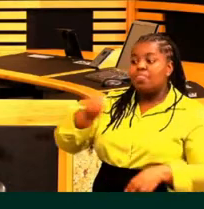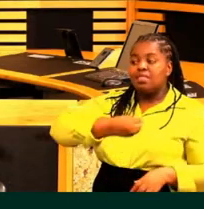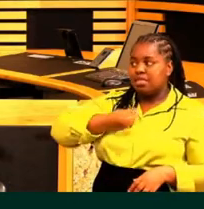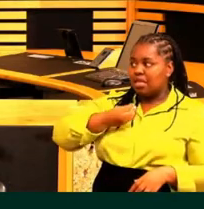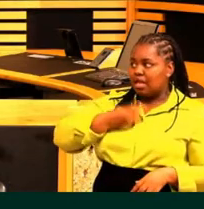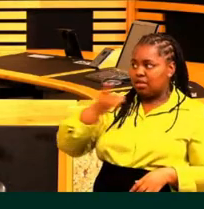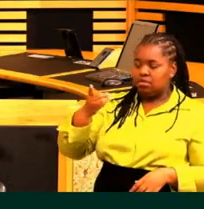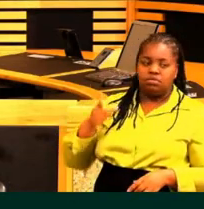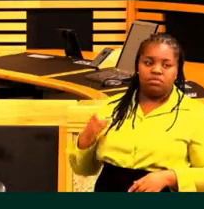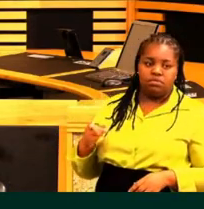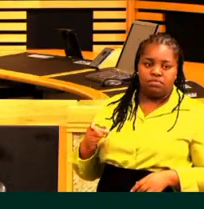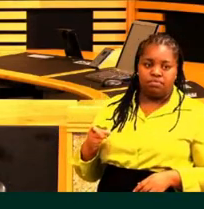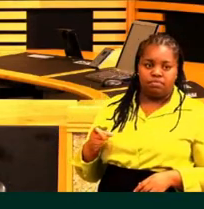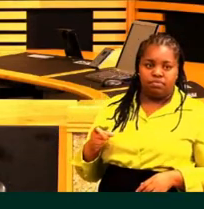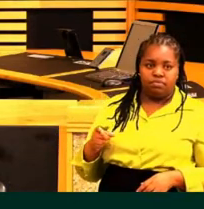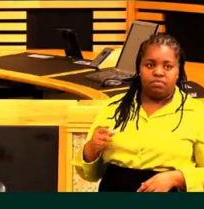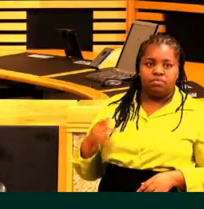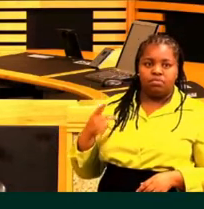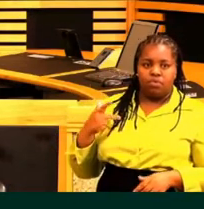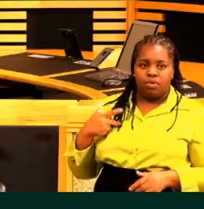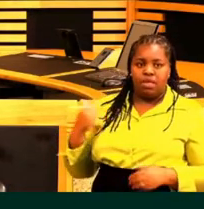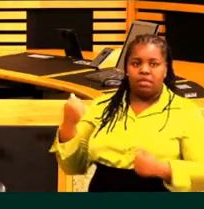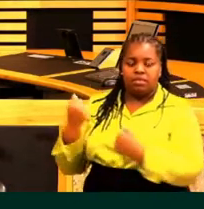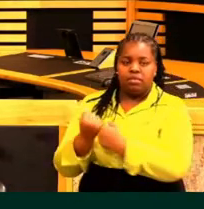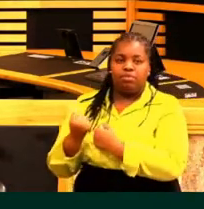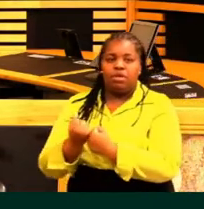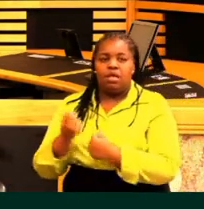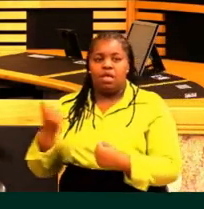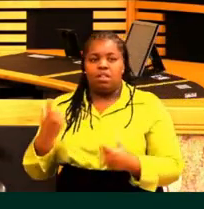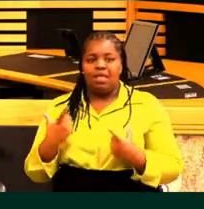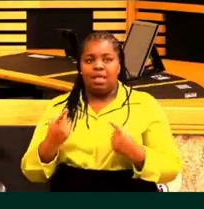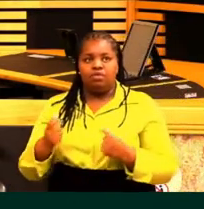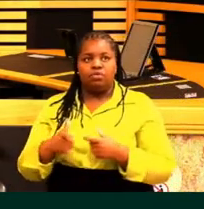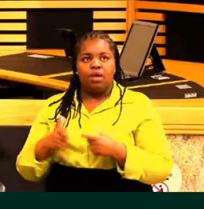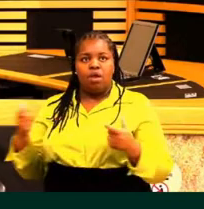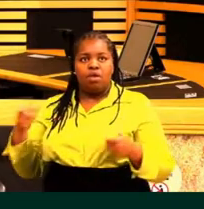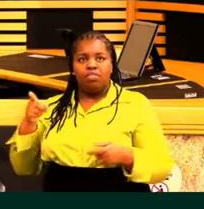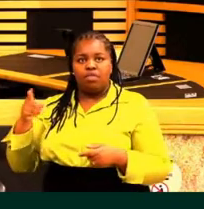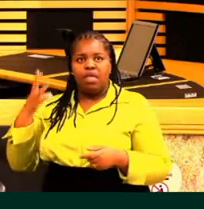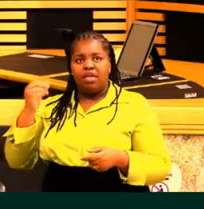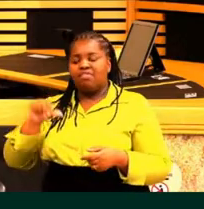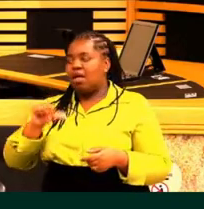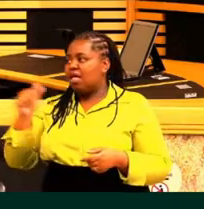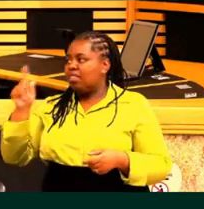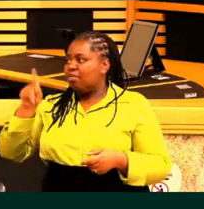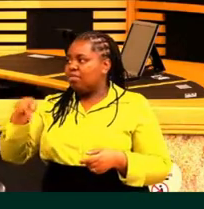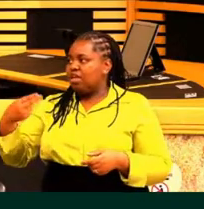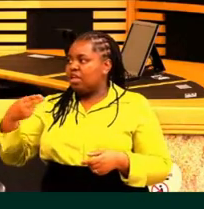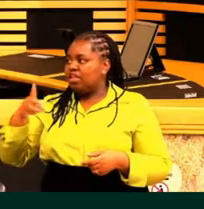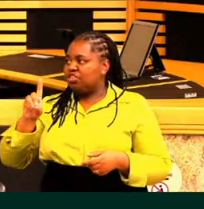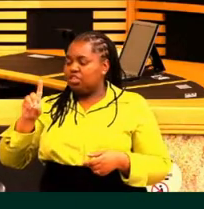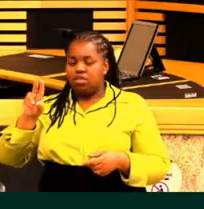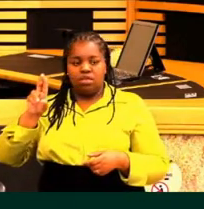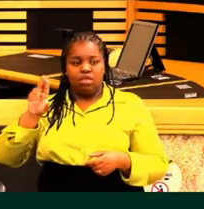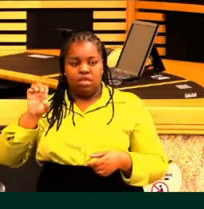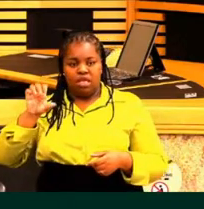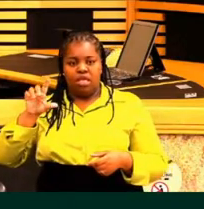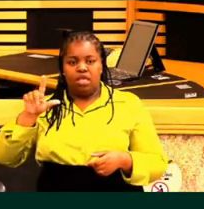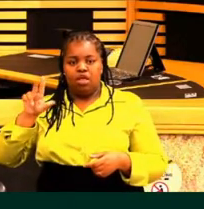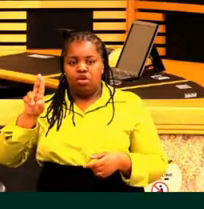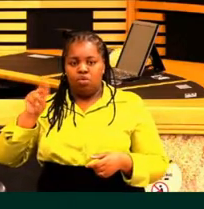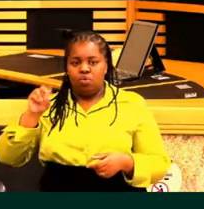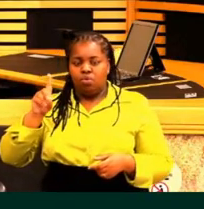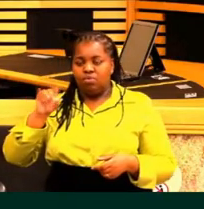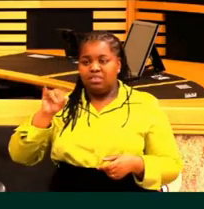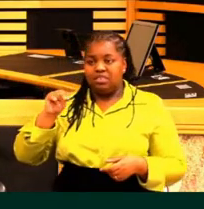dynamic we are supported here she's doing a lot there there's another lady PhD candidate in eludin that I